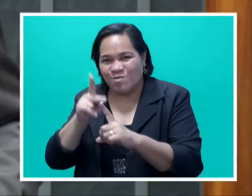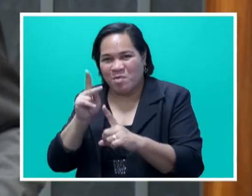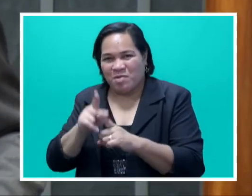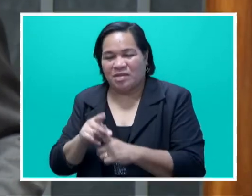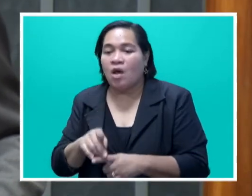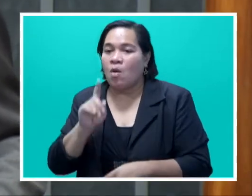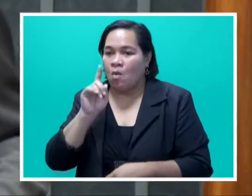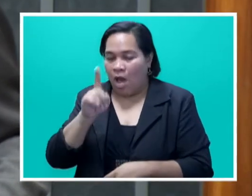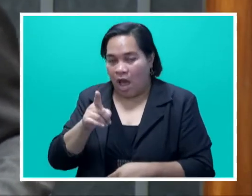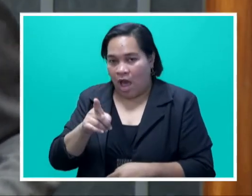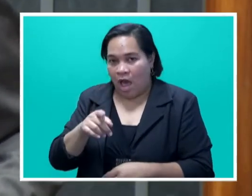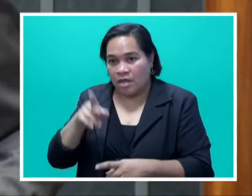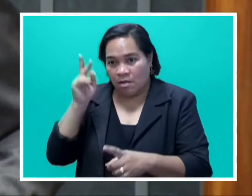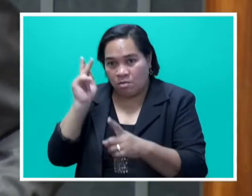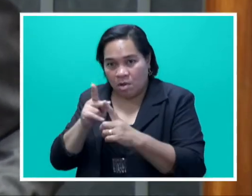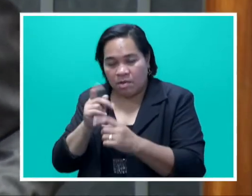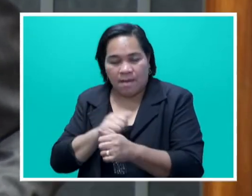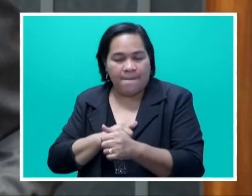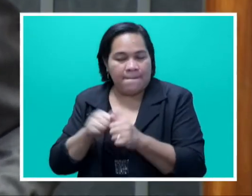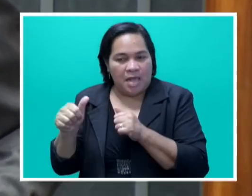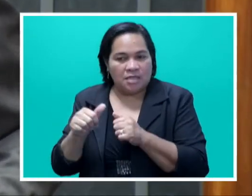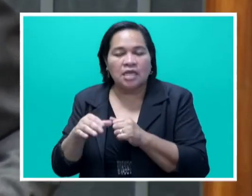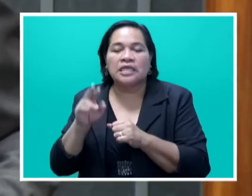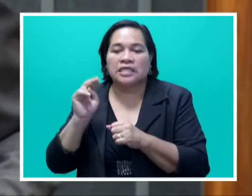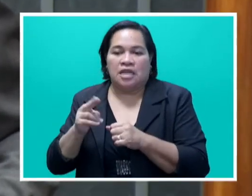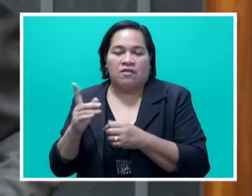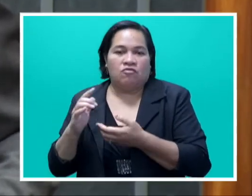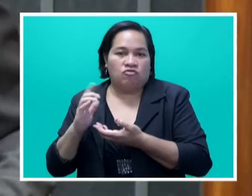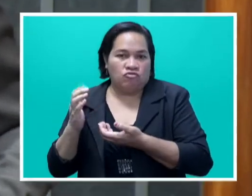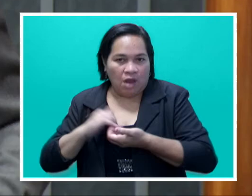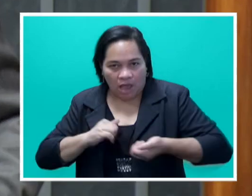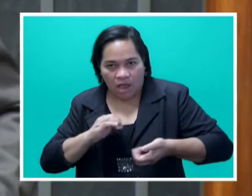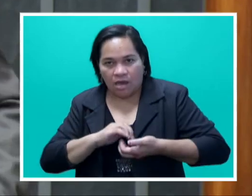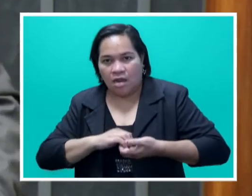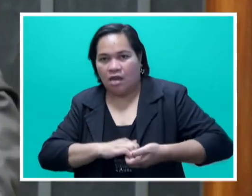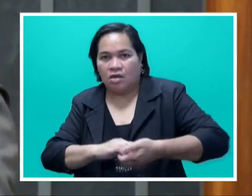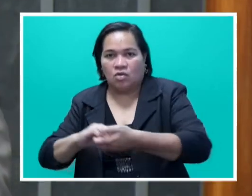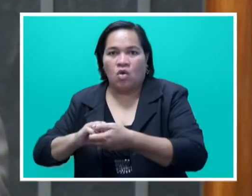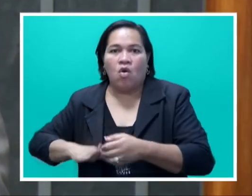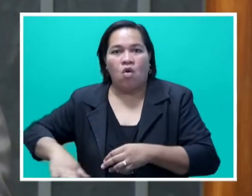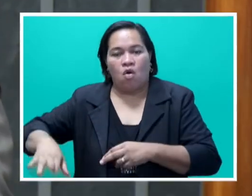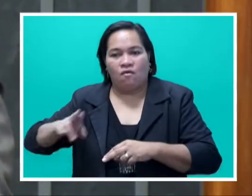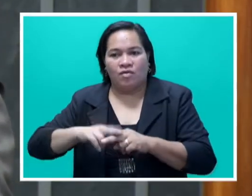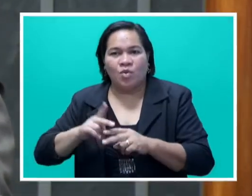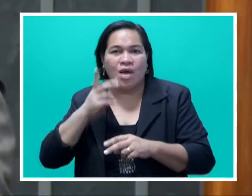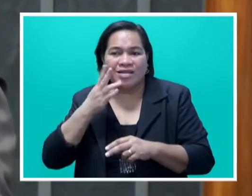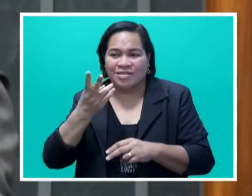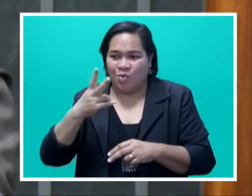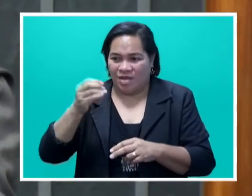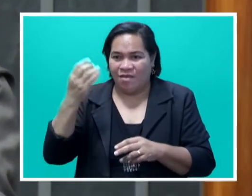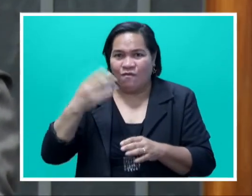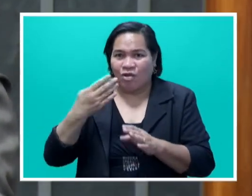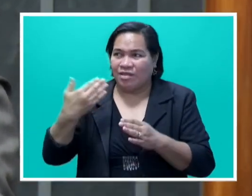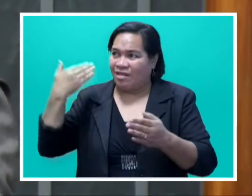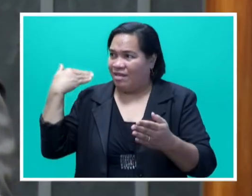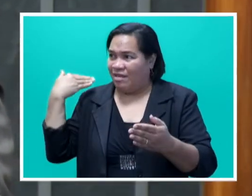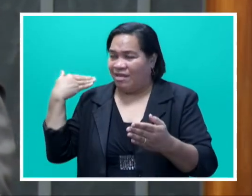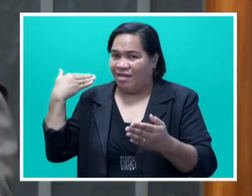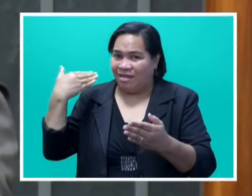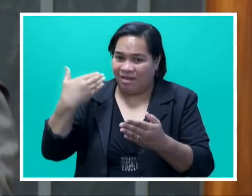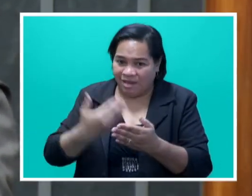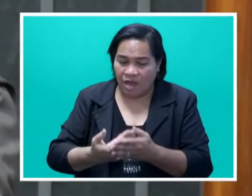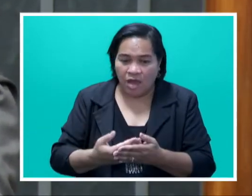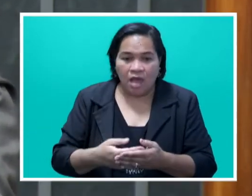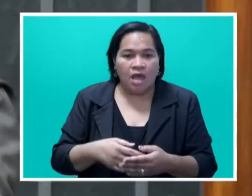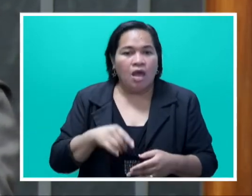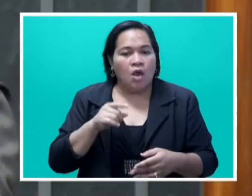things in a united Fiji for all Fijians. Since 2014, Mr. Speaker, we in government have seen a